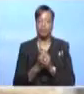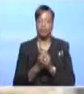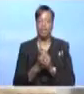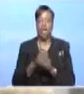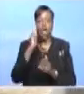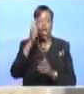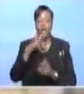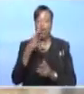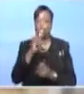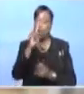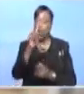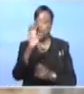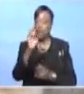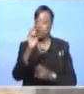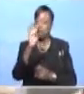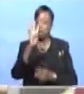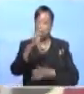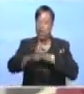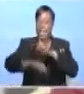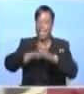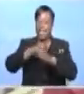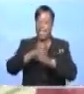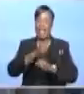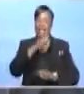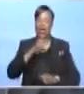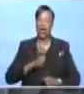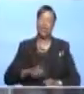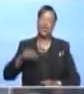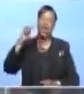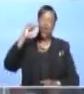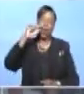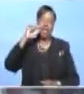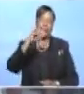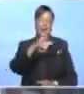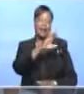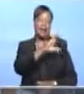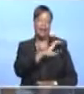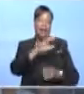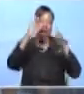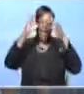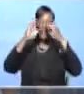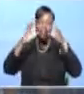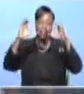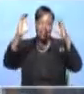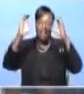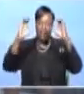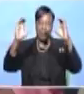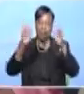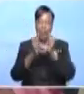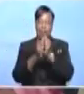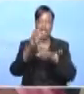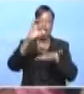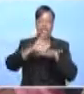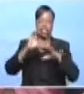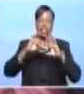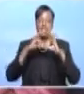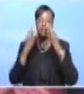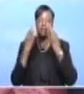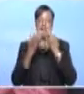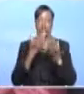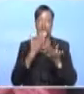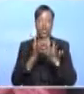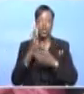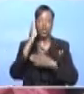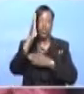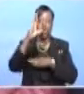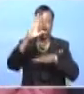Look who is 104 years old. Gwendolyn Clarke celebrated the major milestone on the weekend with her church family at the Goodwill Church of